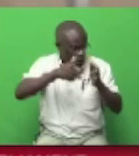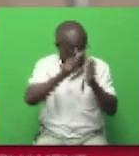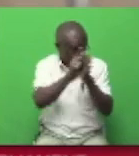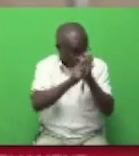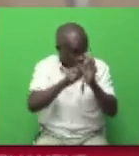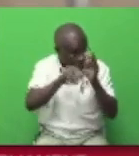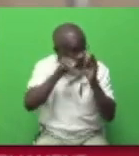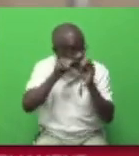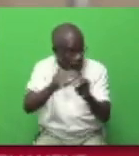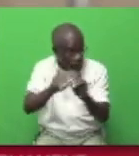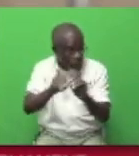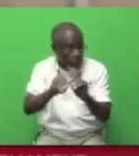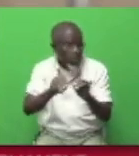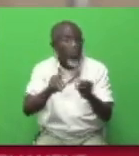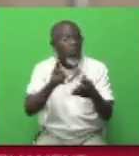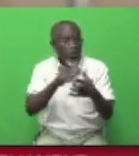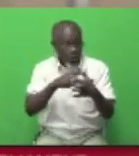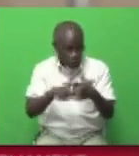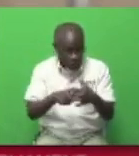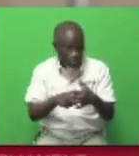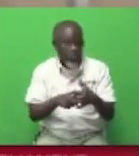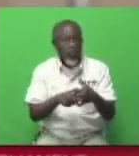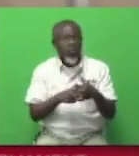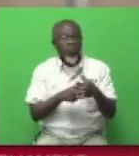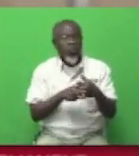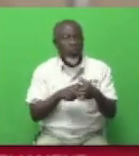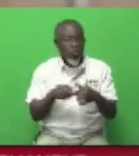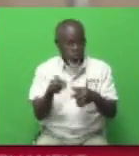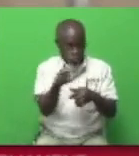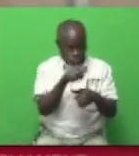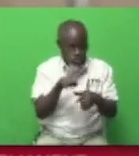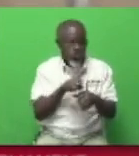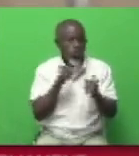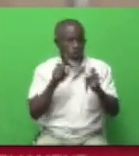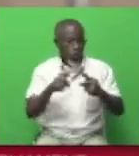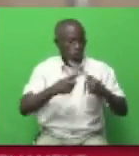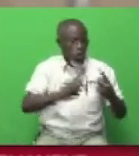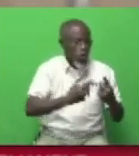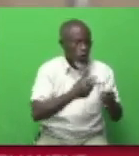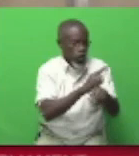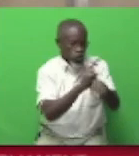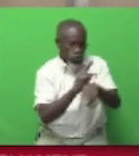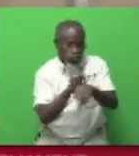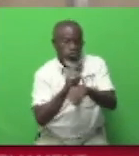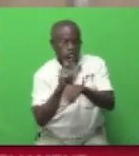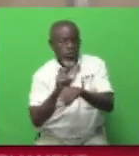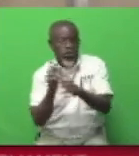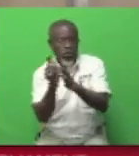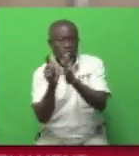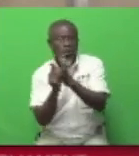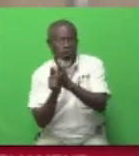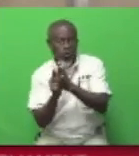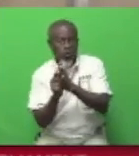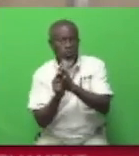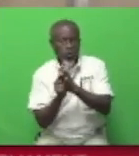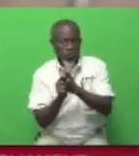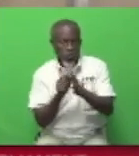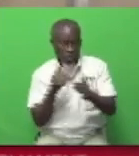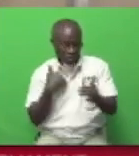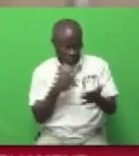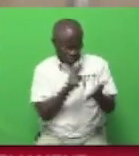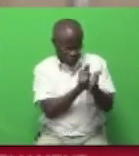are encouraging our units to now go out there and lend the training to, because we understand the law on a book is one